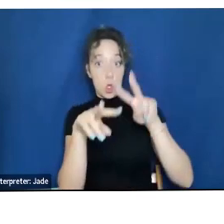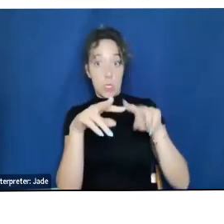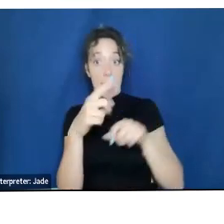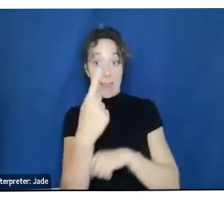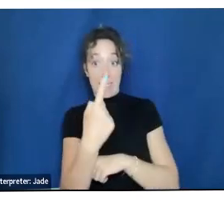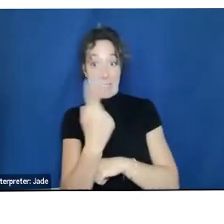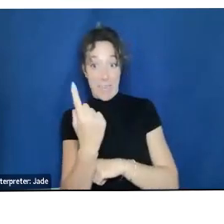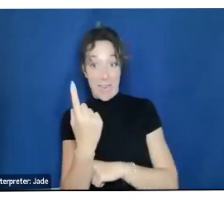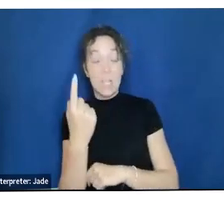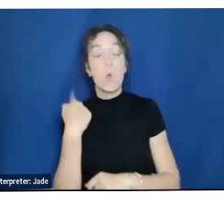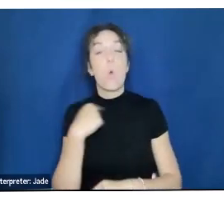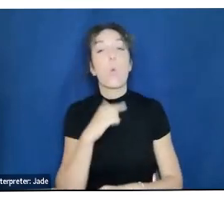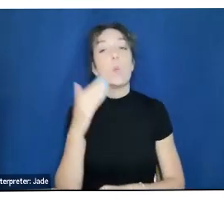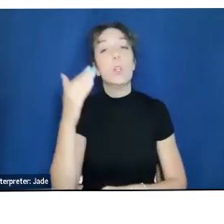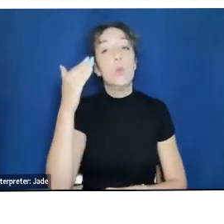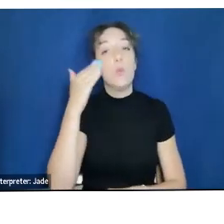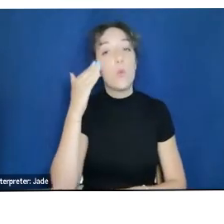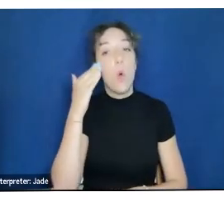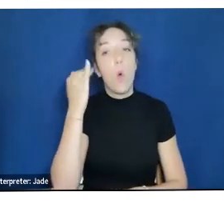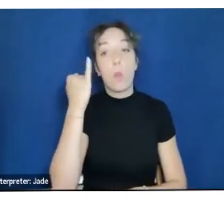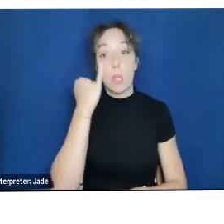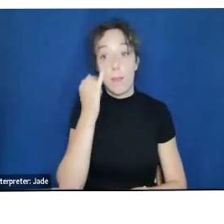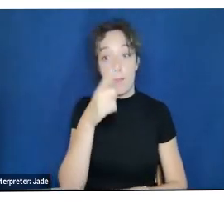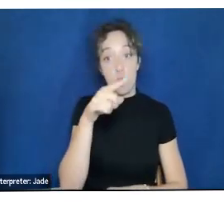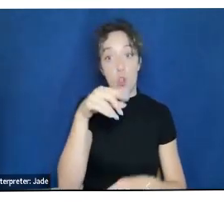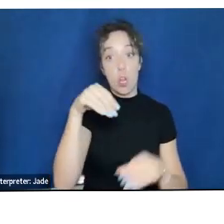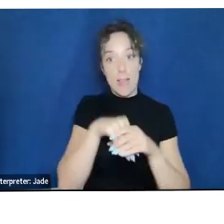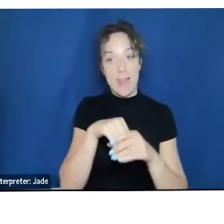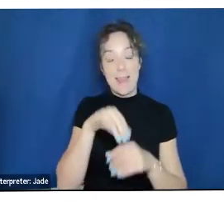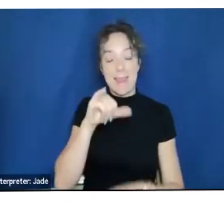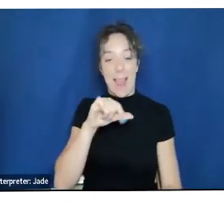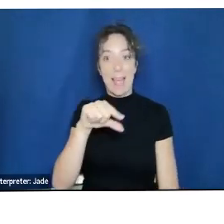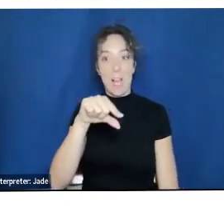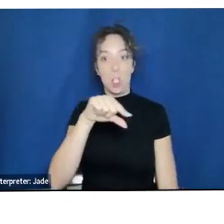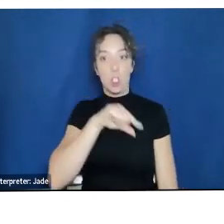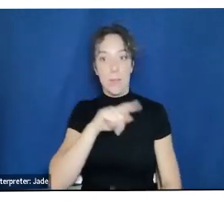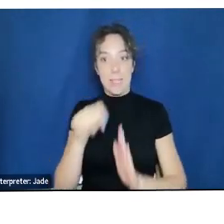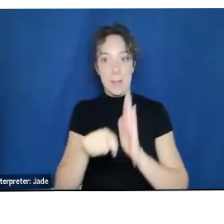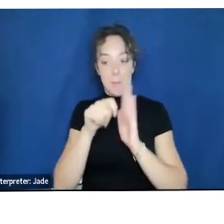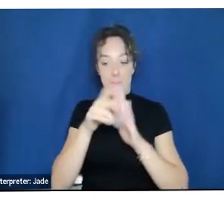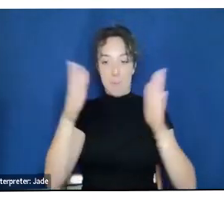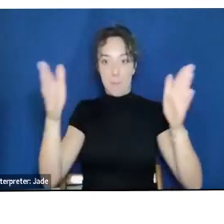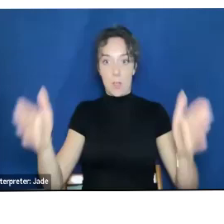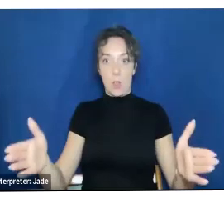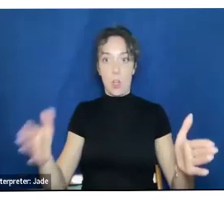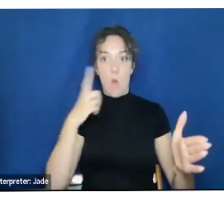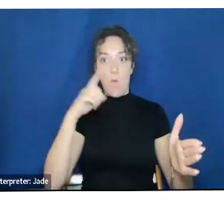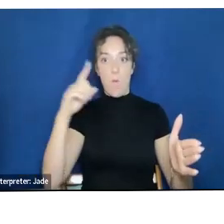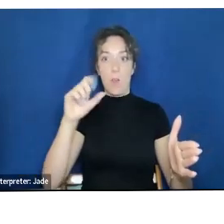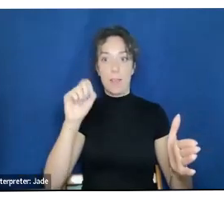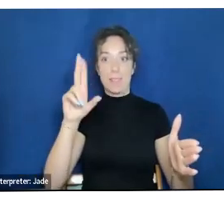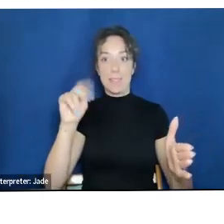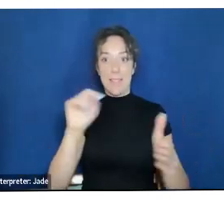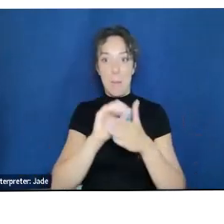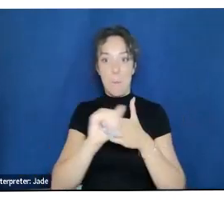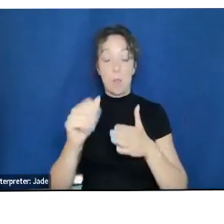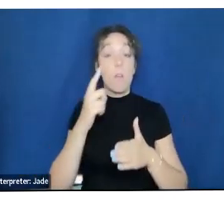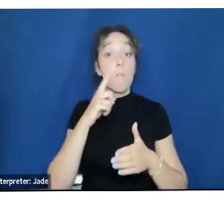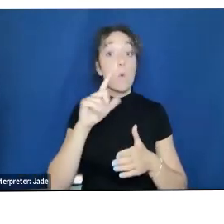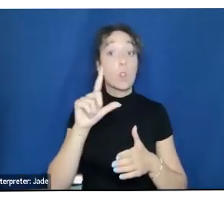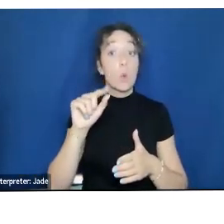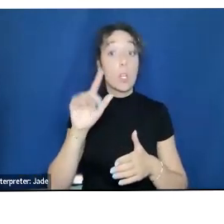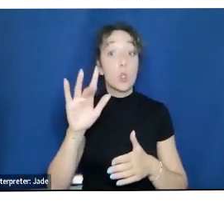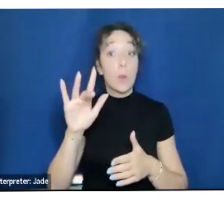we know if they are within the eligibility period for SunBucks, which for 2025 is July